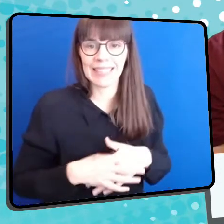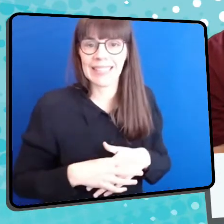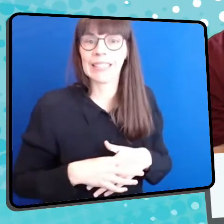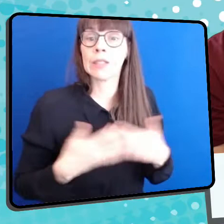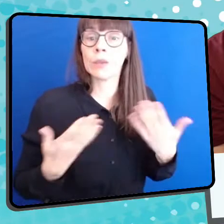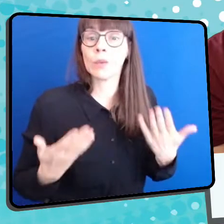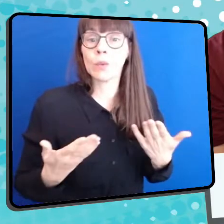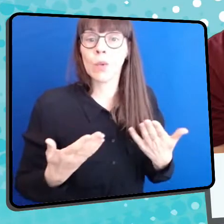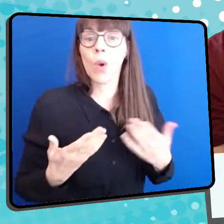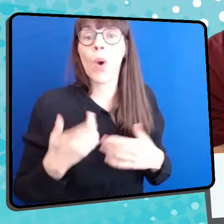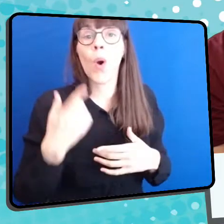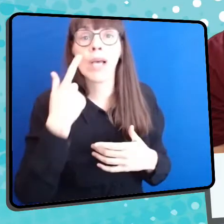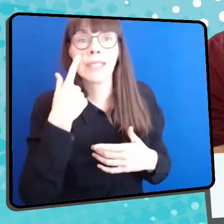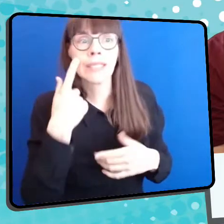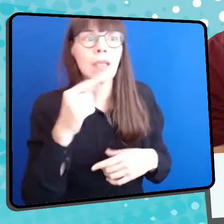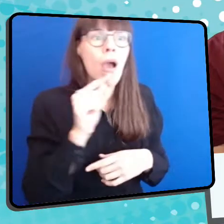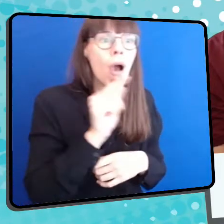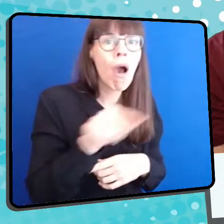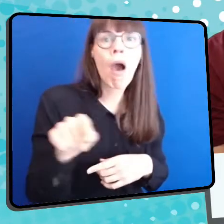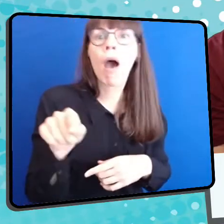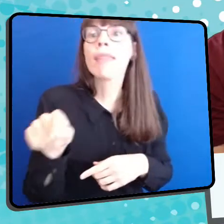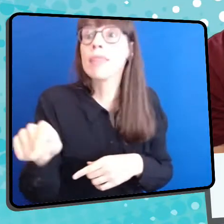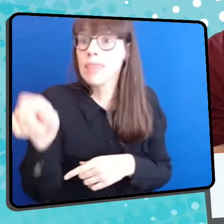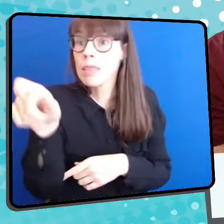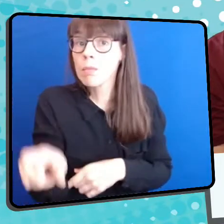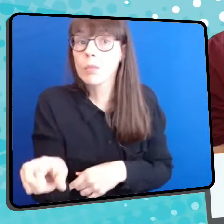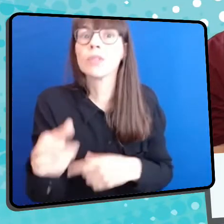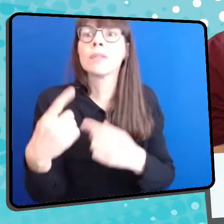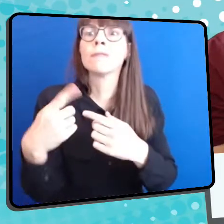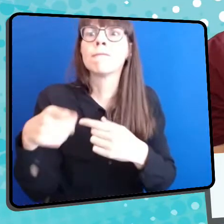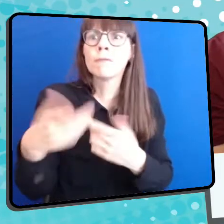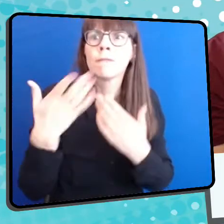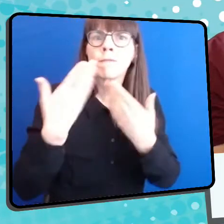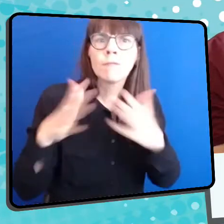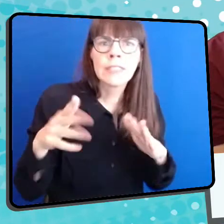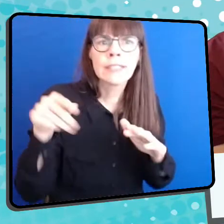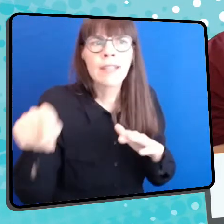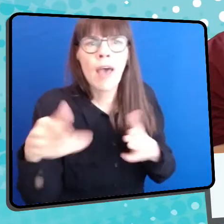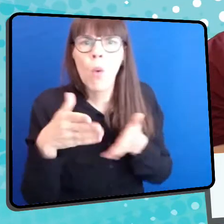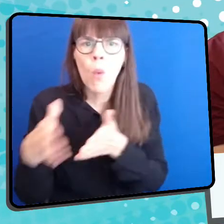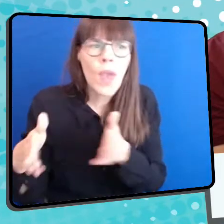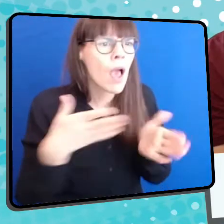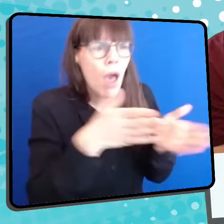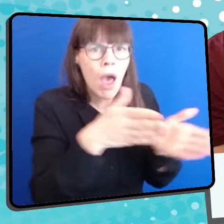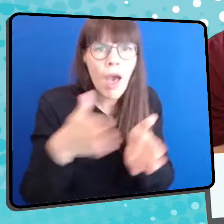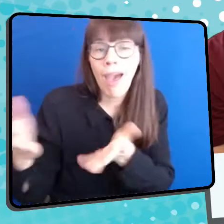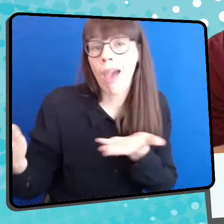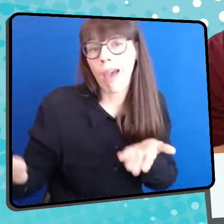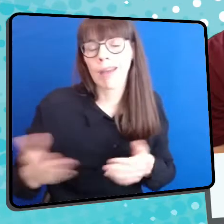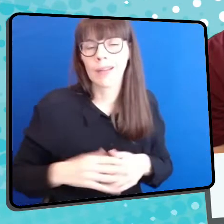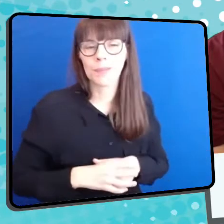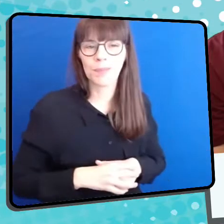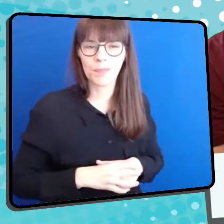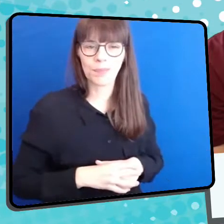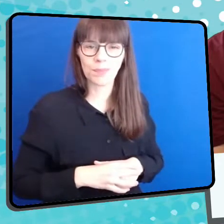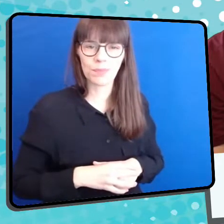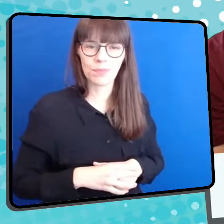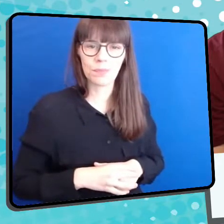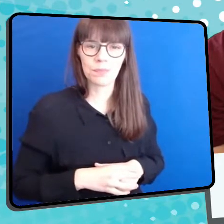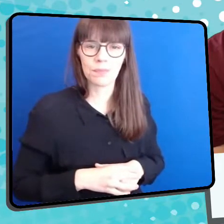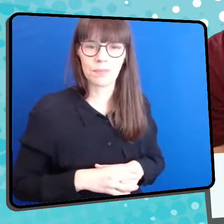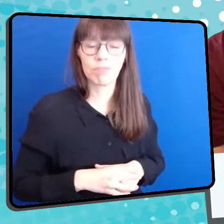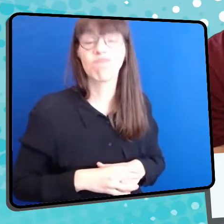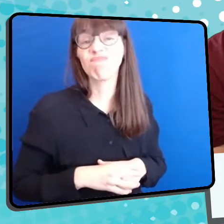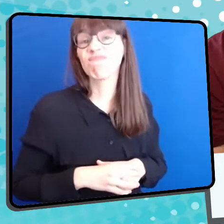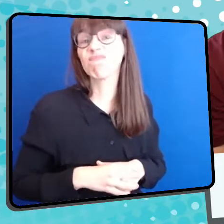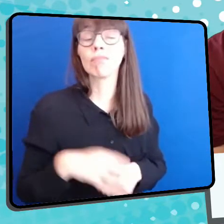seen from customer X, etc. So it's really, really cool. Yeah. I mean, even internally, like people definitely do reach out in that